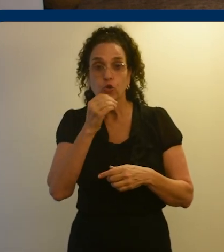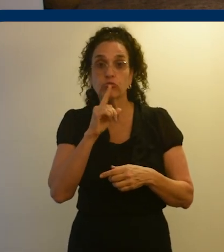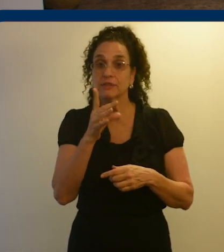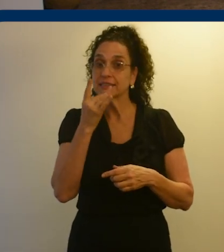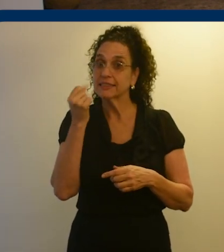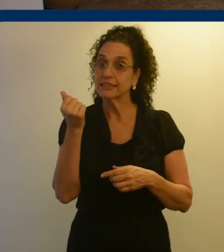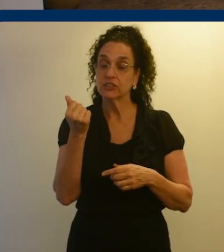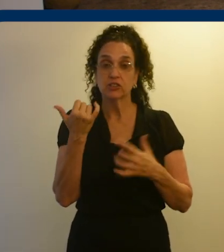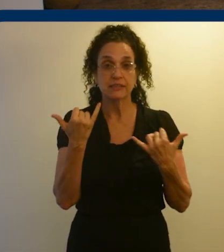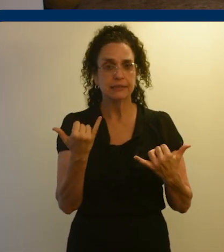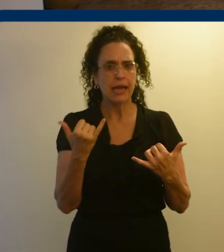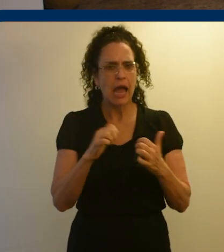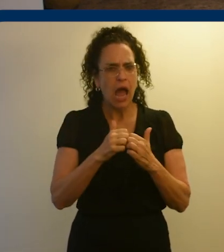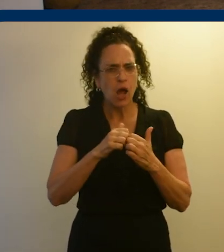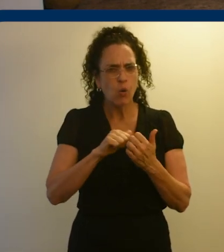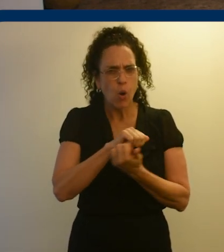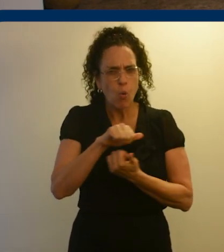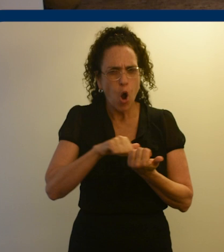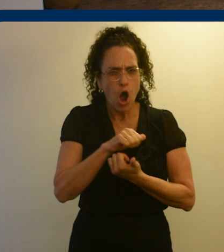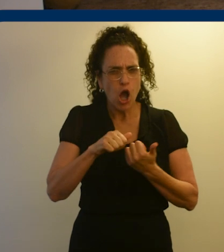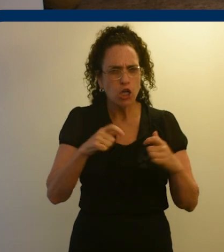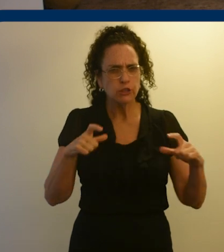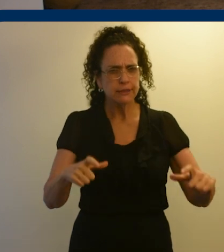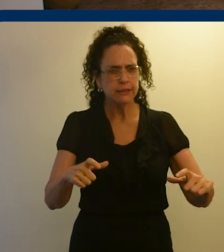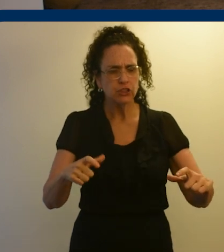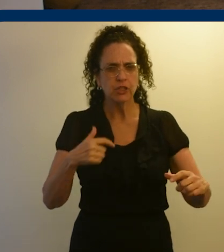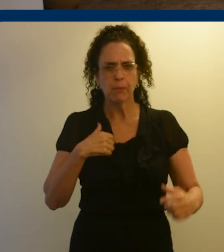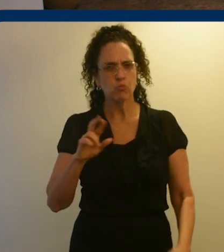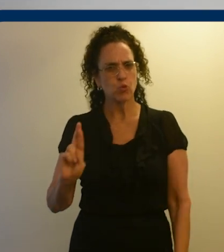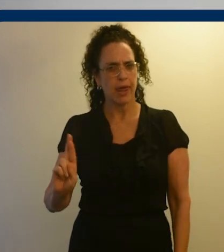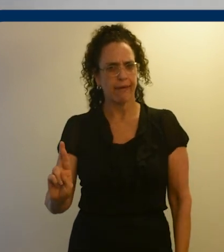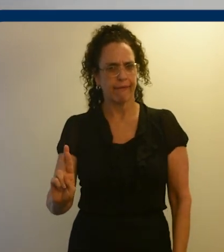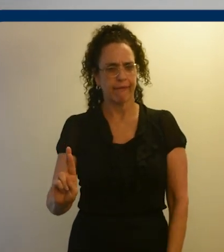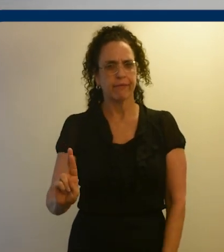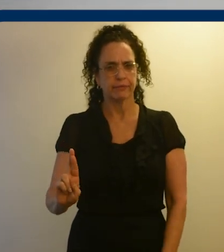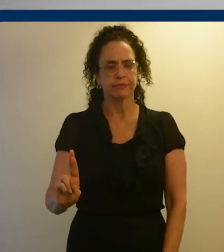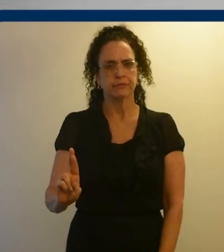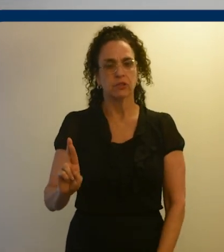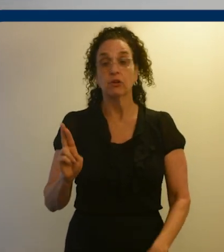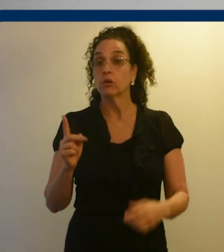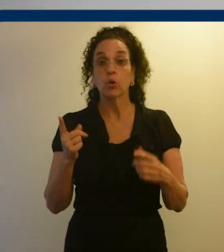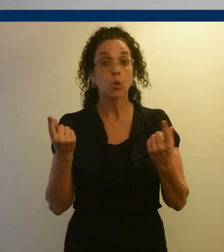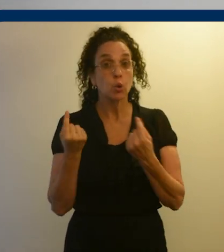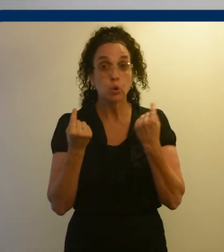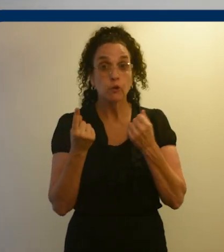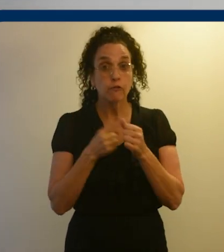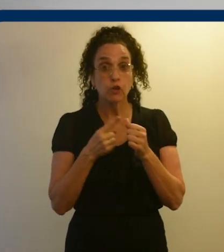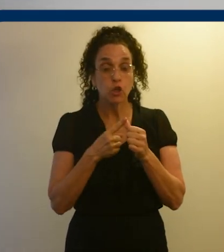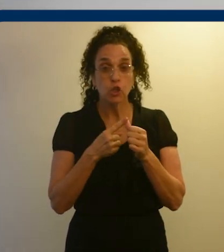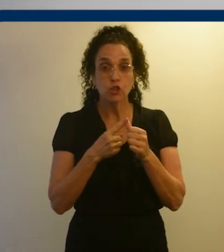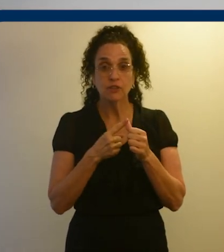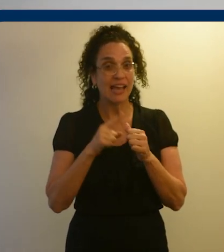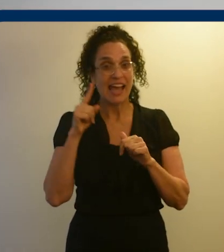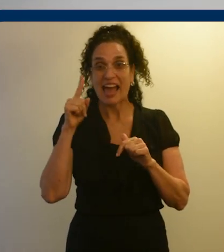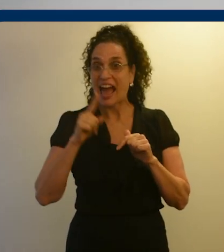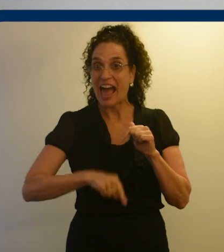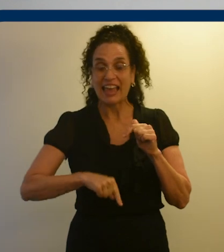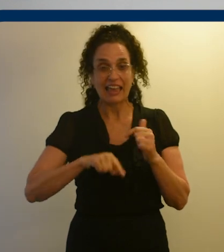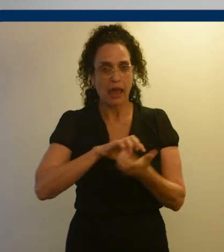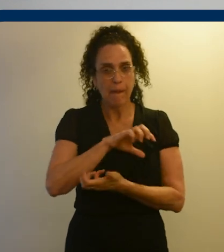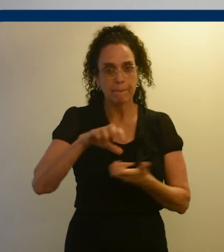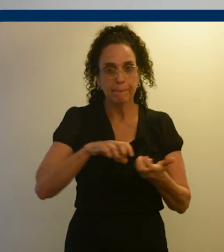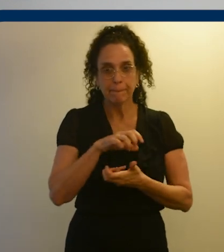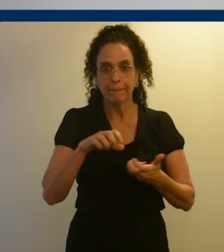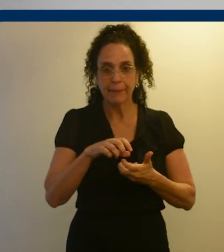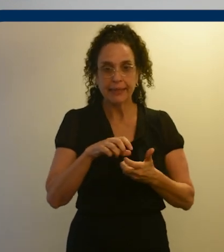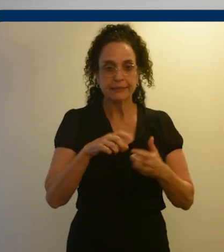the dishes. I'm ready, but I need to make sure first not to mix the utensils